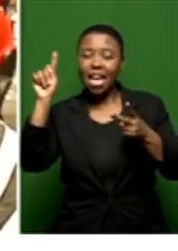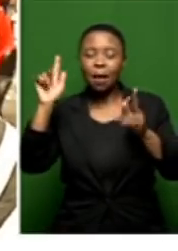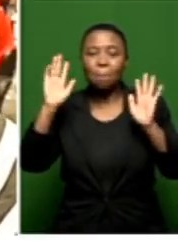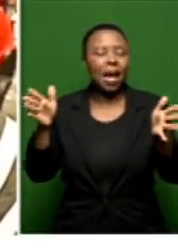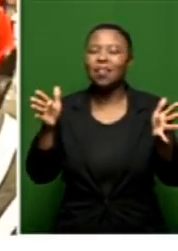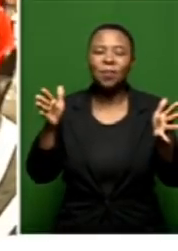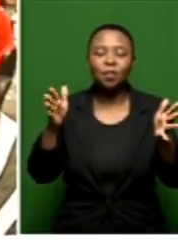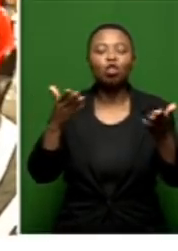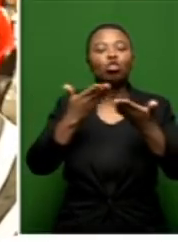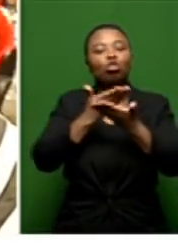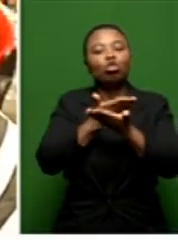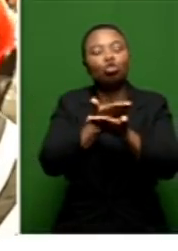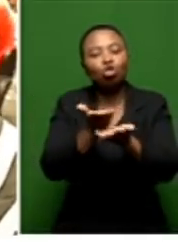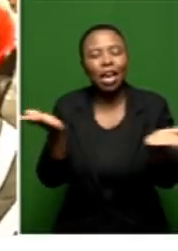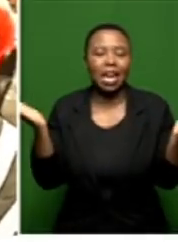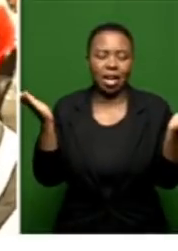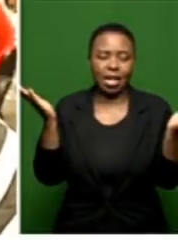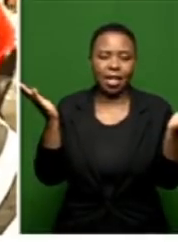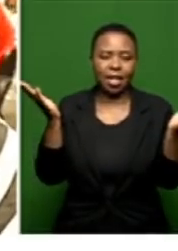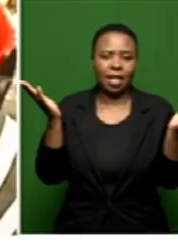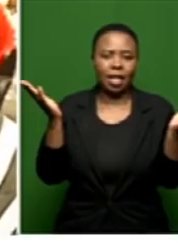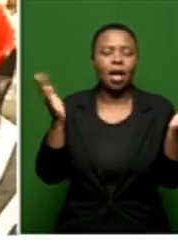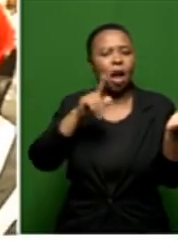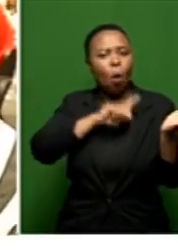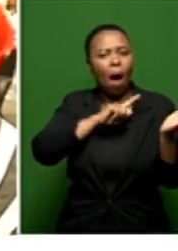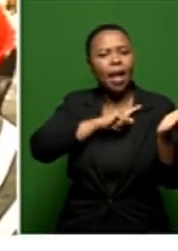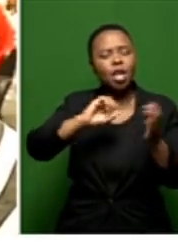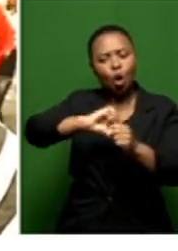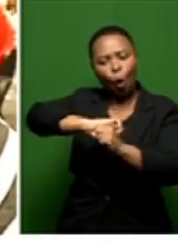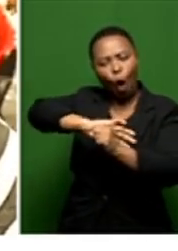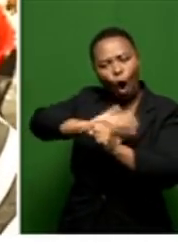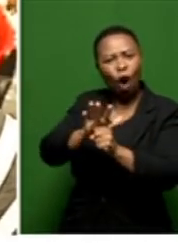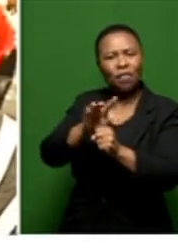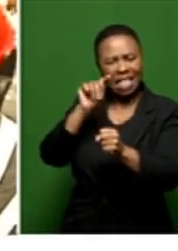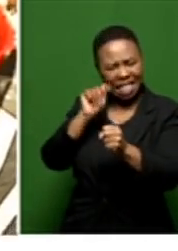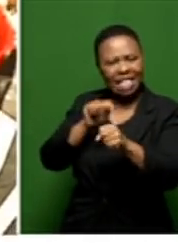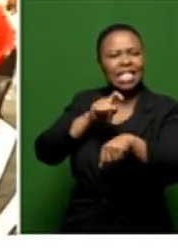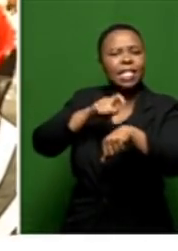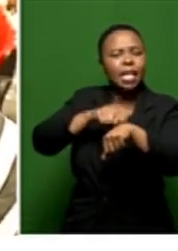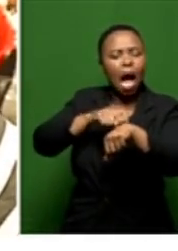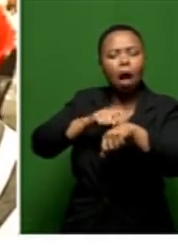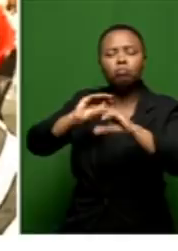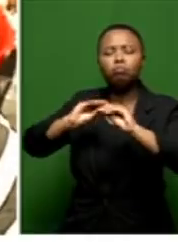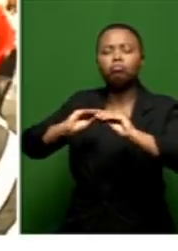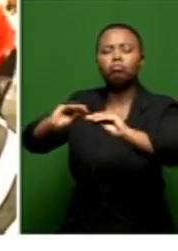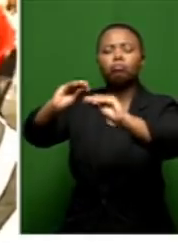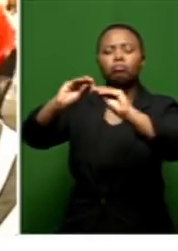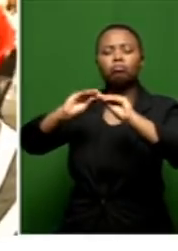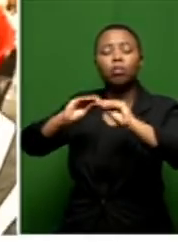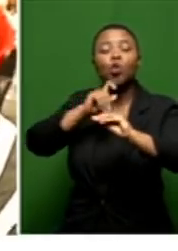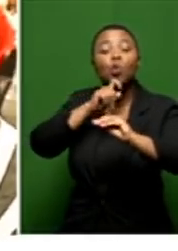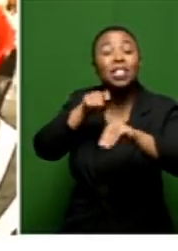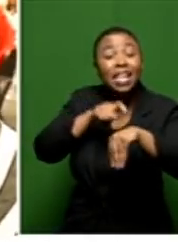in general, because they had the entire COVID to engage voters about what it is that they were